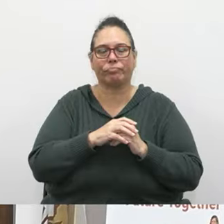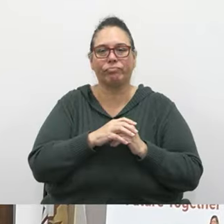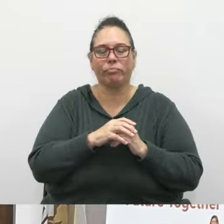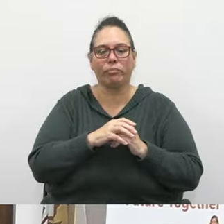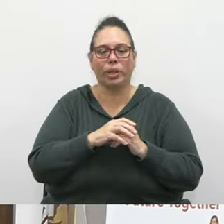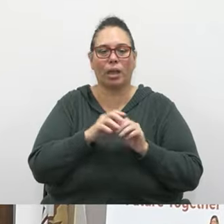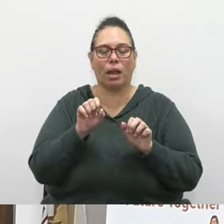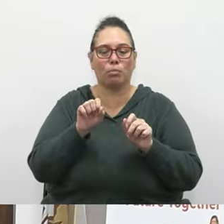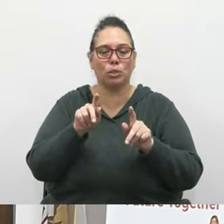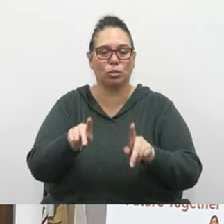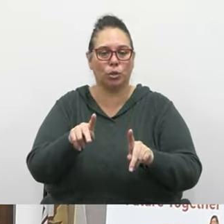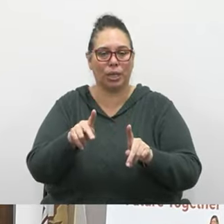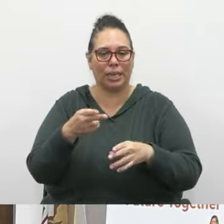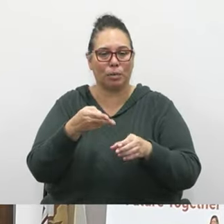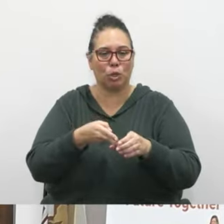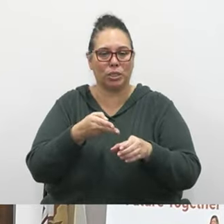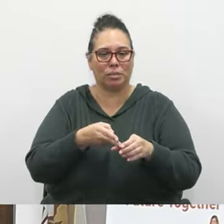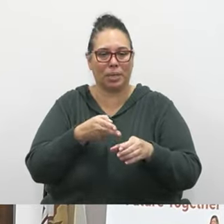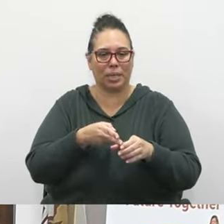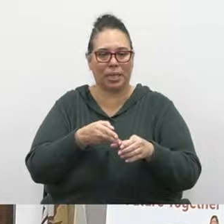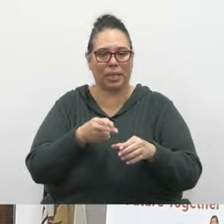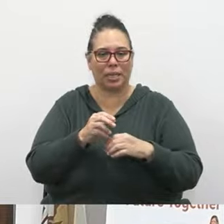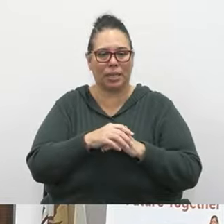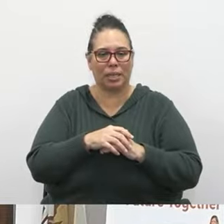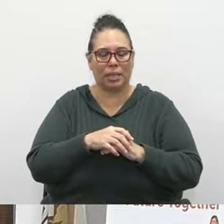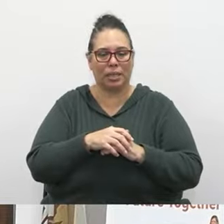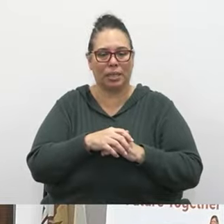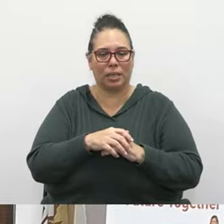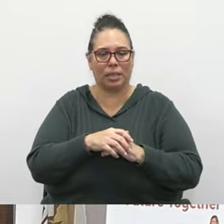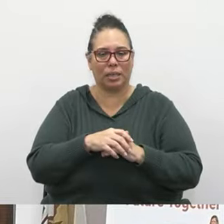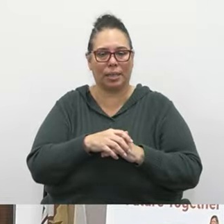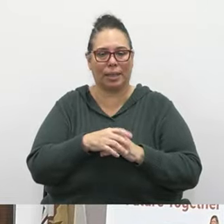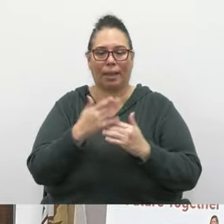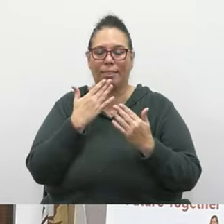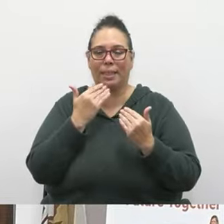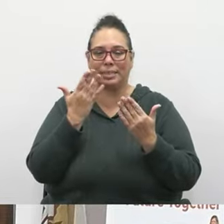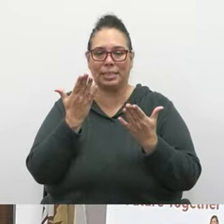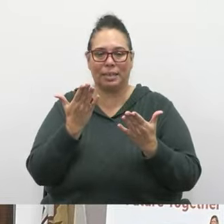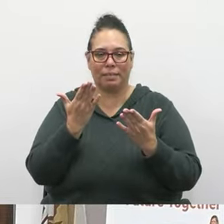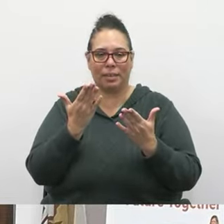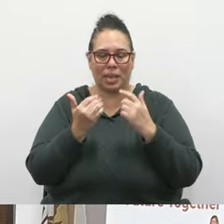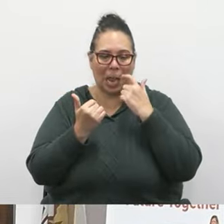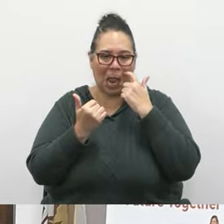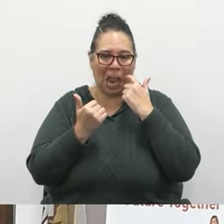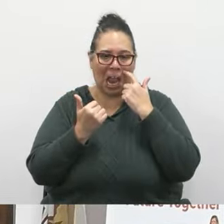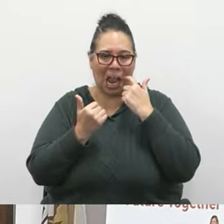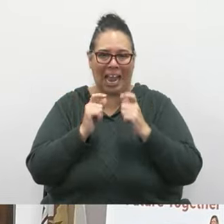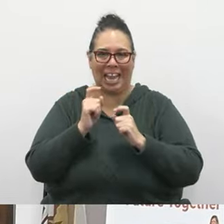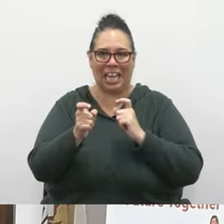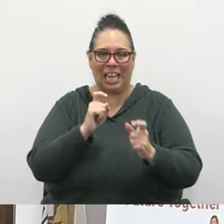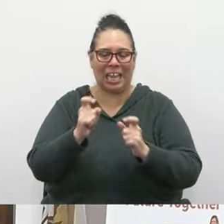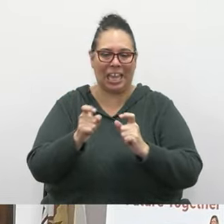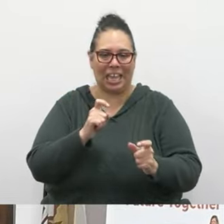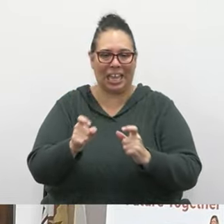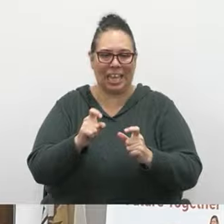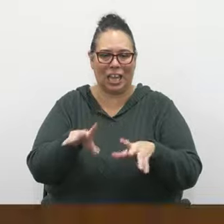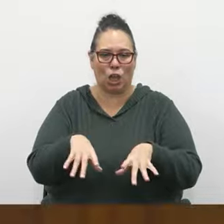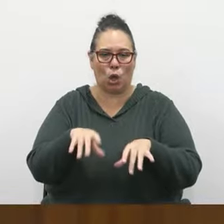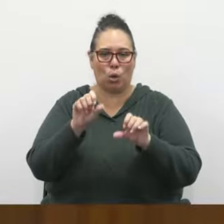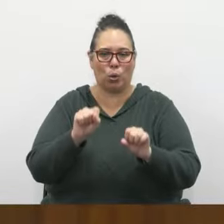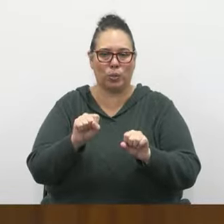the opportunity to participate in a Thanksgiving giveaway hosted by the